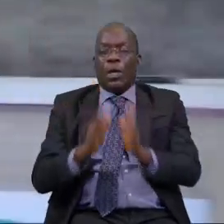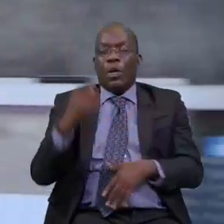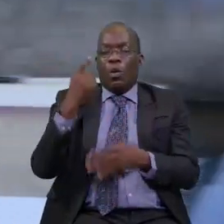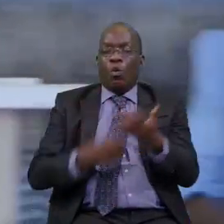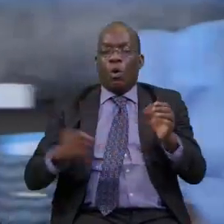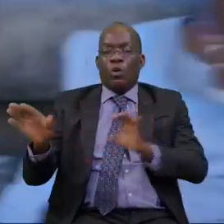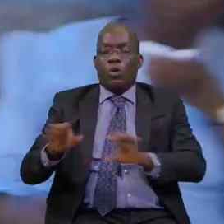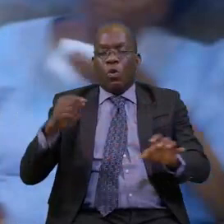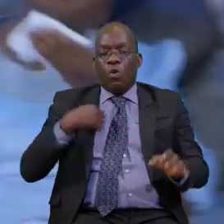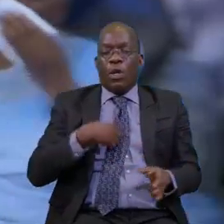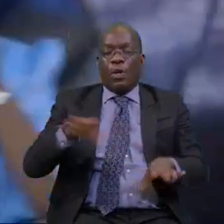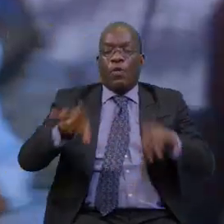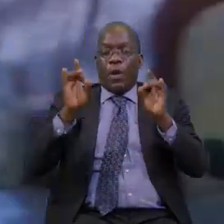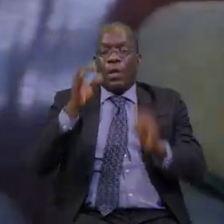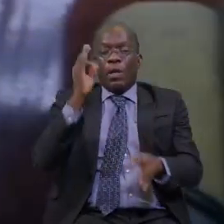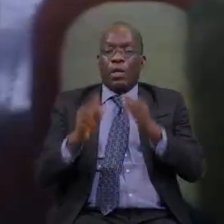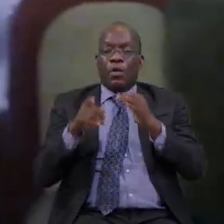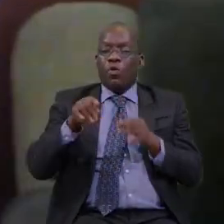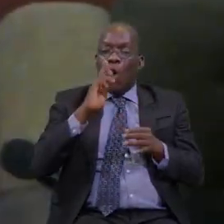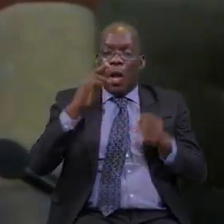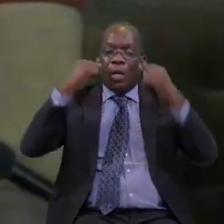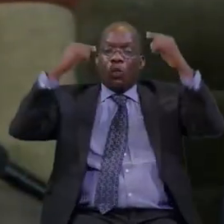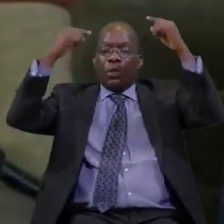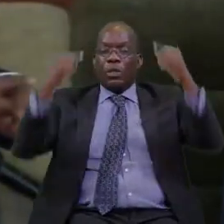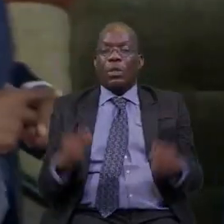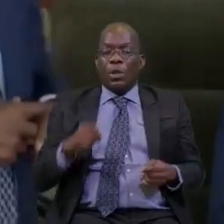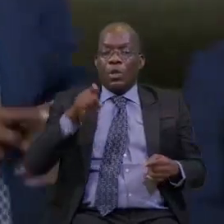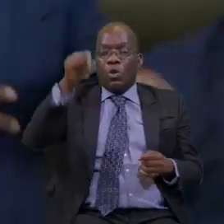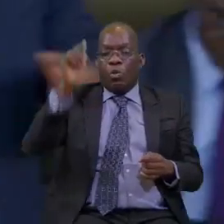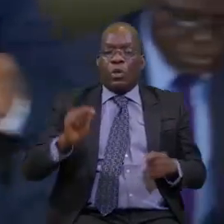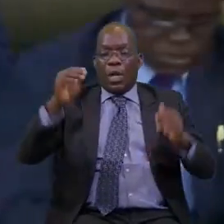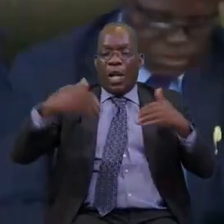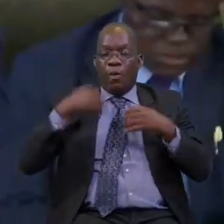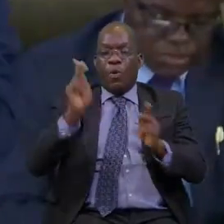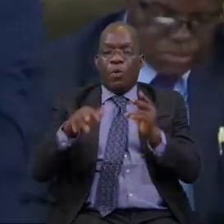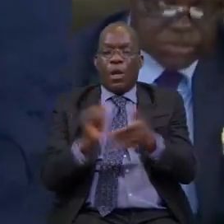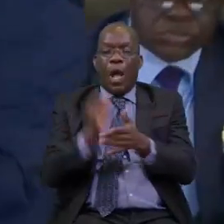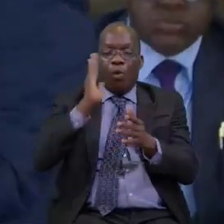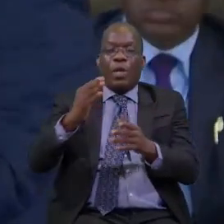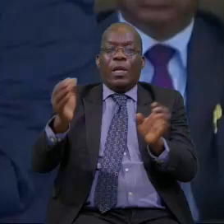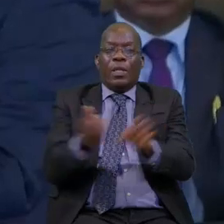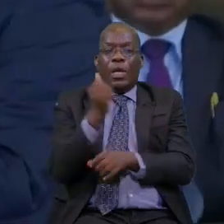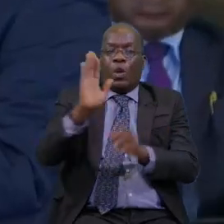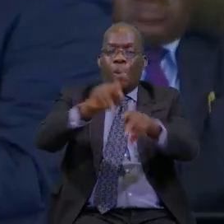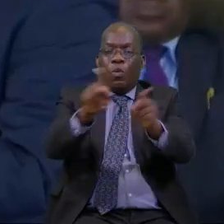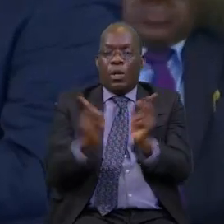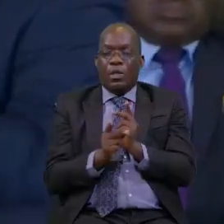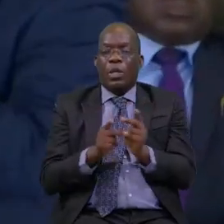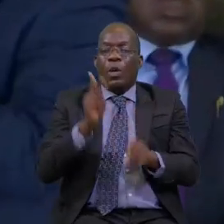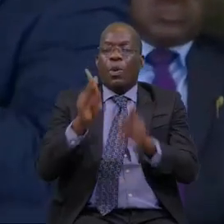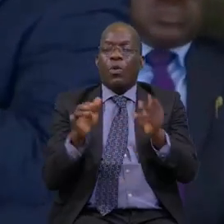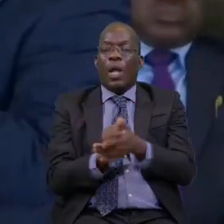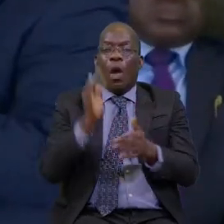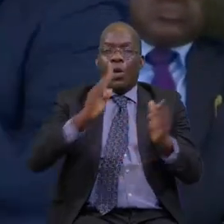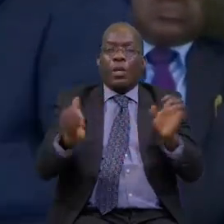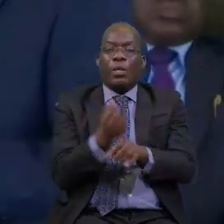you are succeeding, you must have successors. The people that will take up the banner, that will